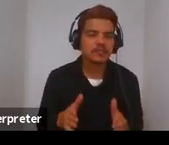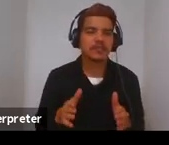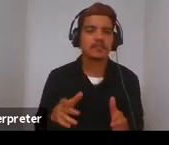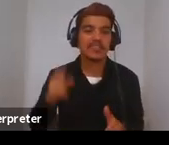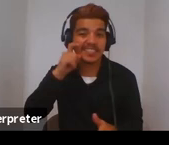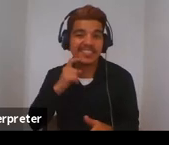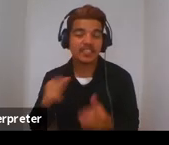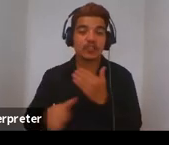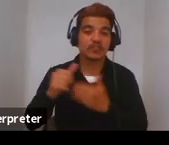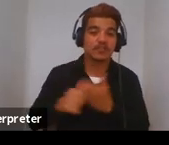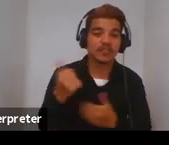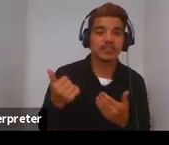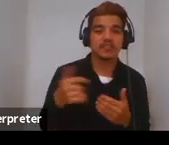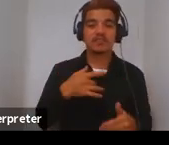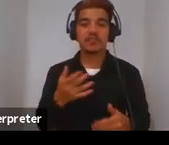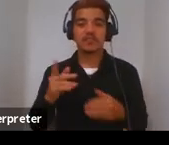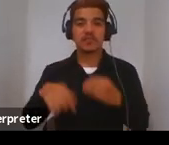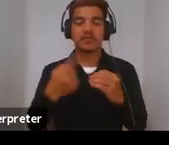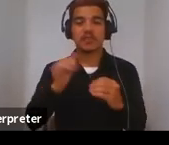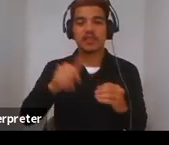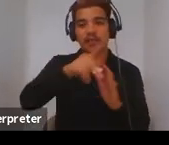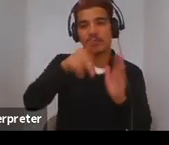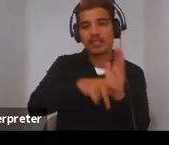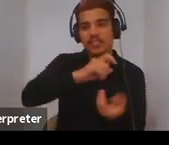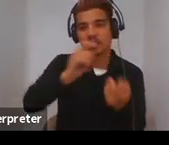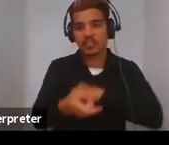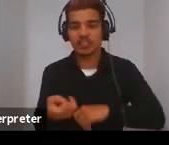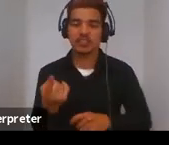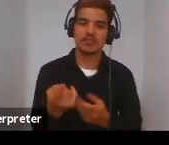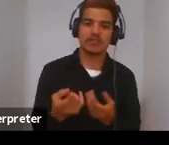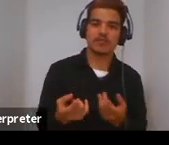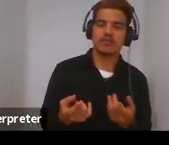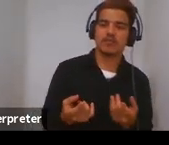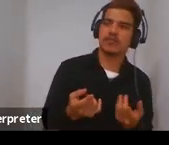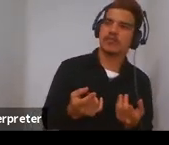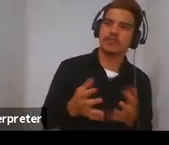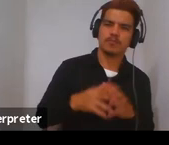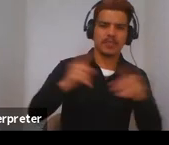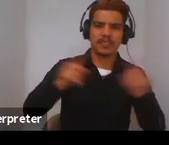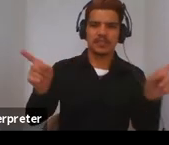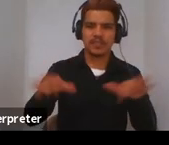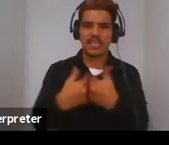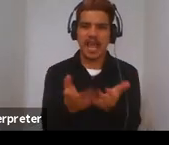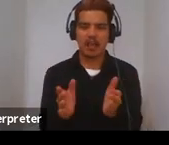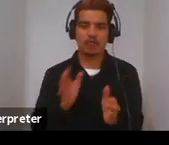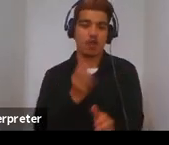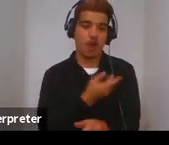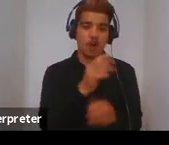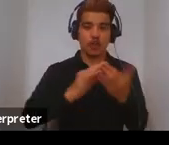would feel about this policy or these changes, it can make a huge difference in how our community functions and how